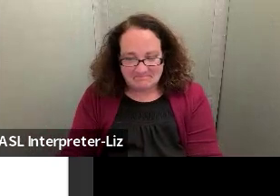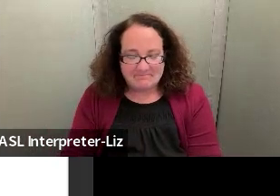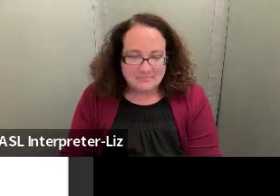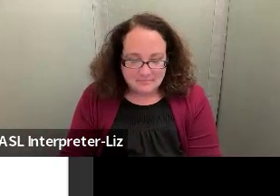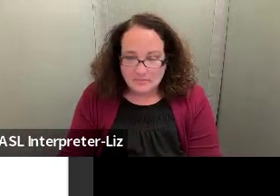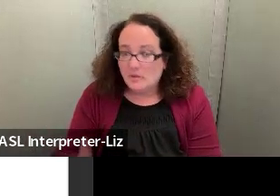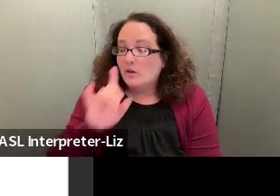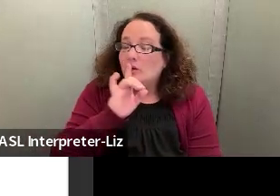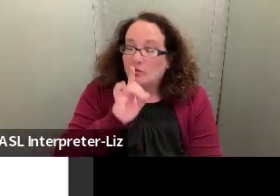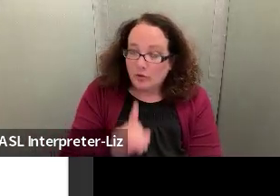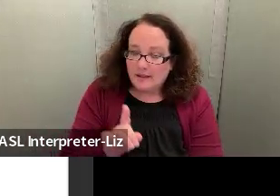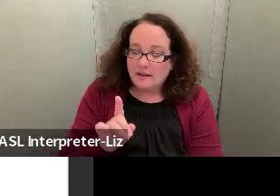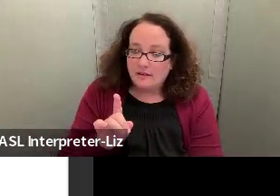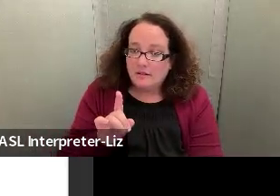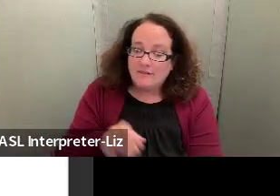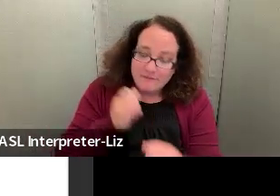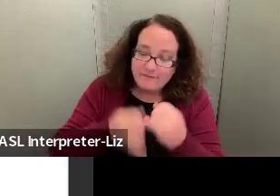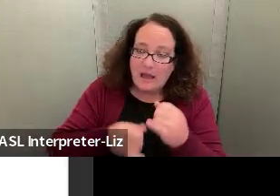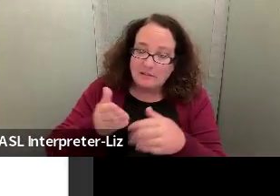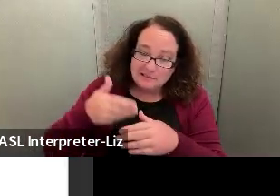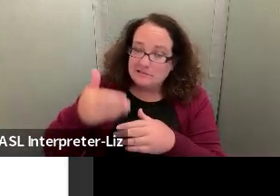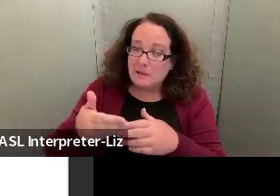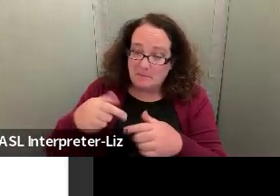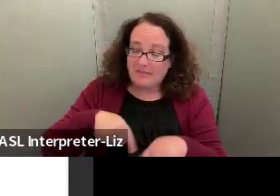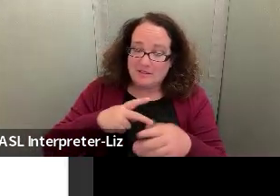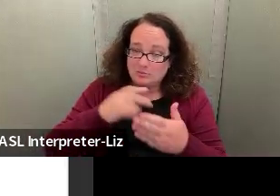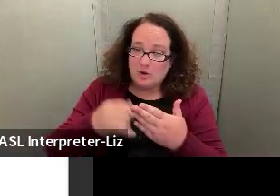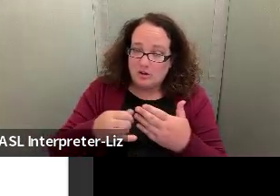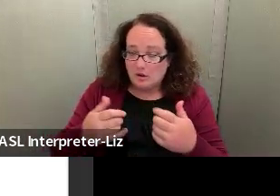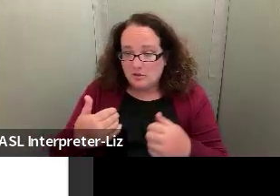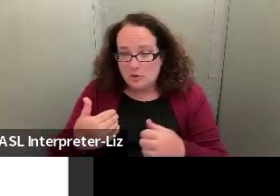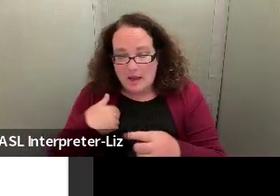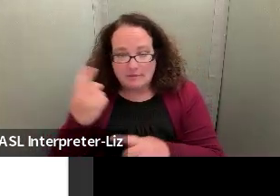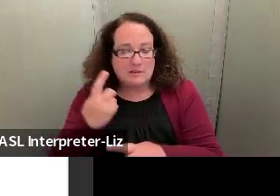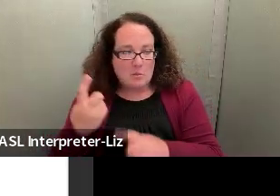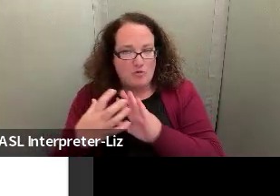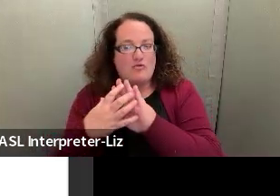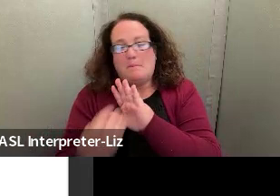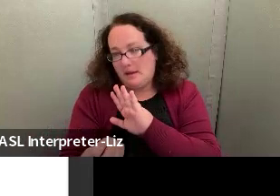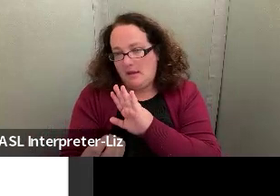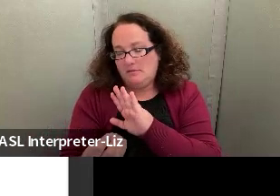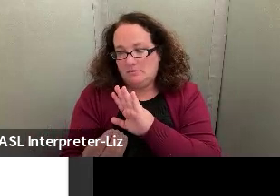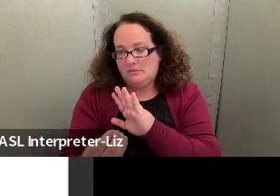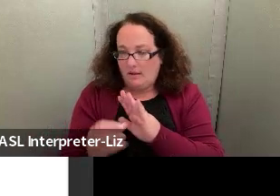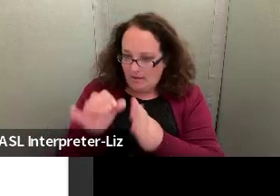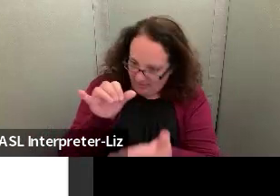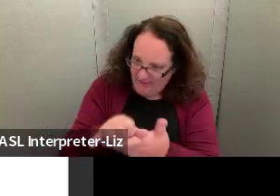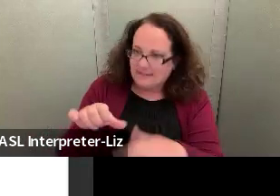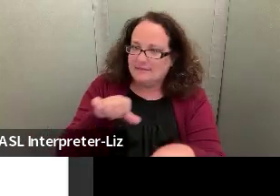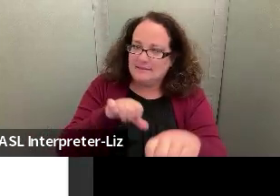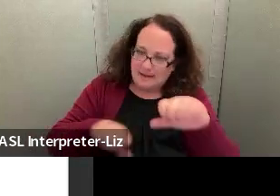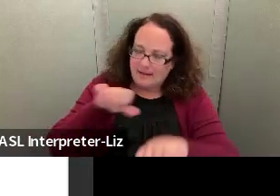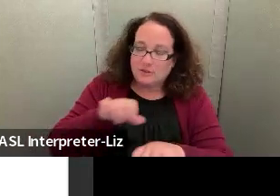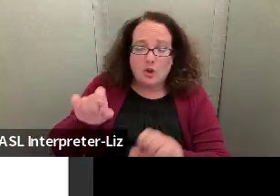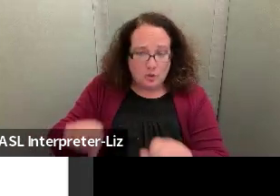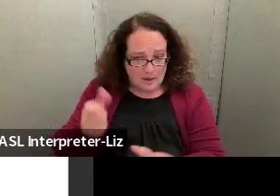But really, the final step of this project is to have someone replicate it, because that's what you do in science. Is if you can do